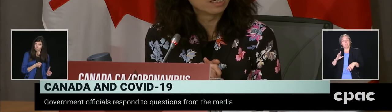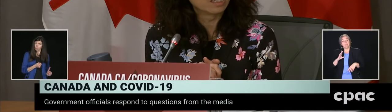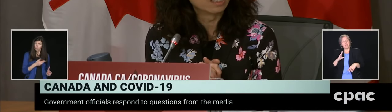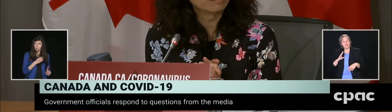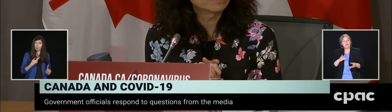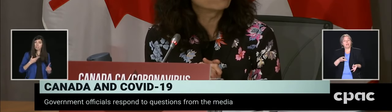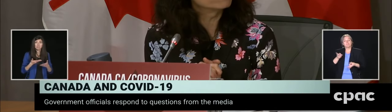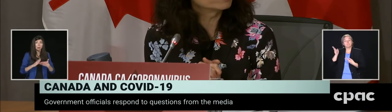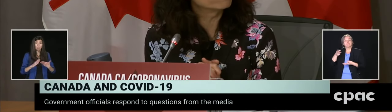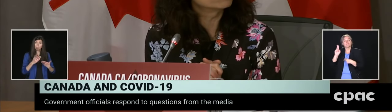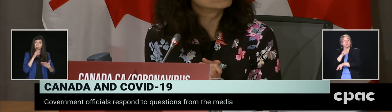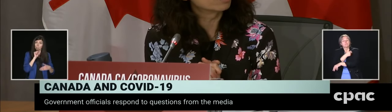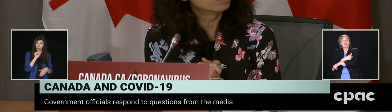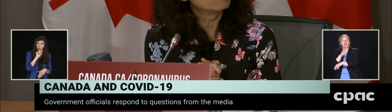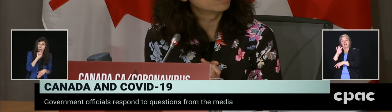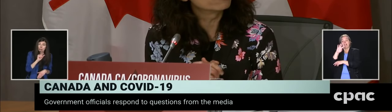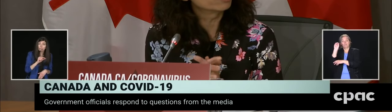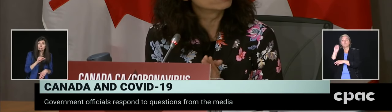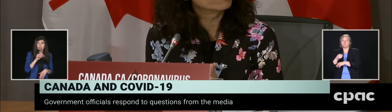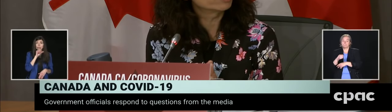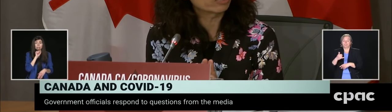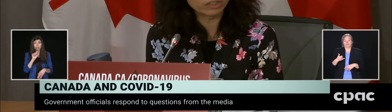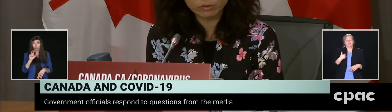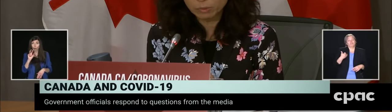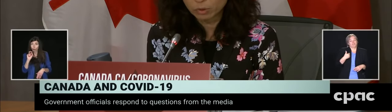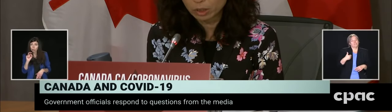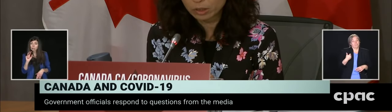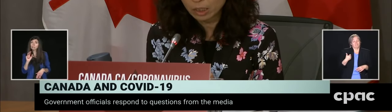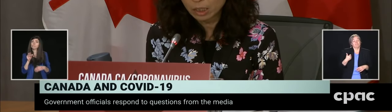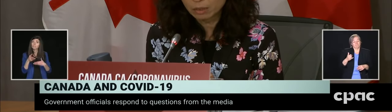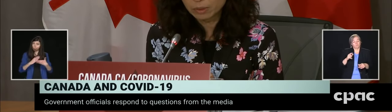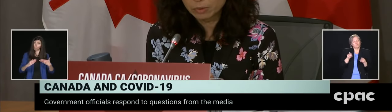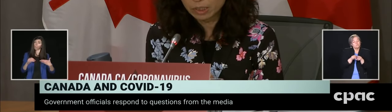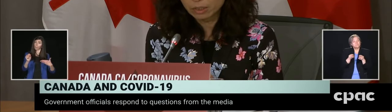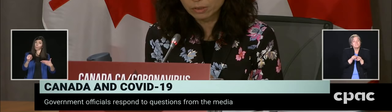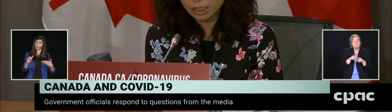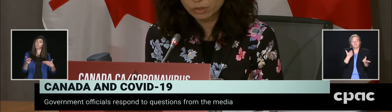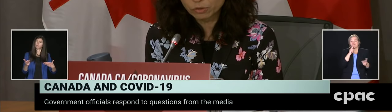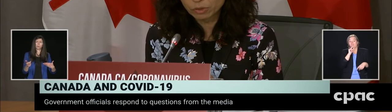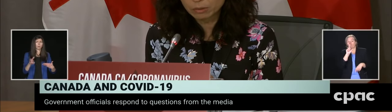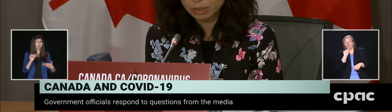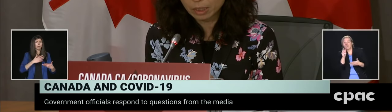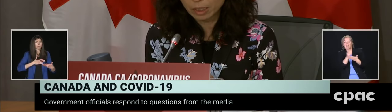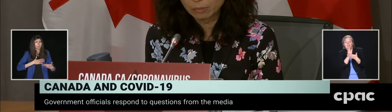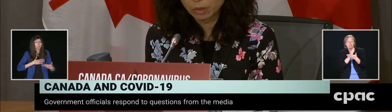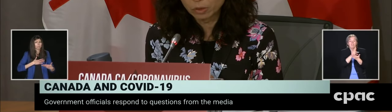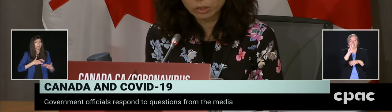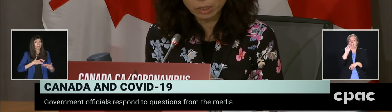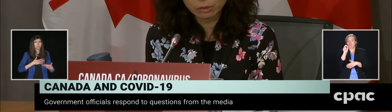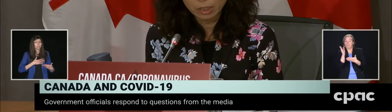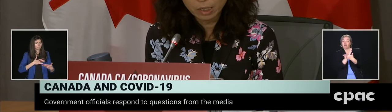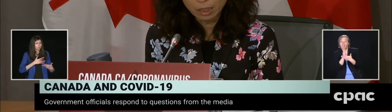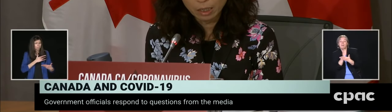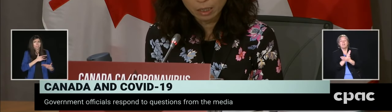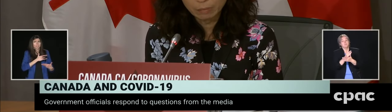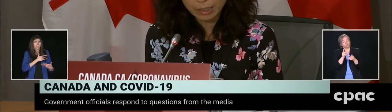30s, several of those very tragic reports on people in those age groups